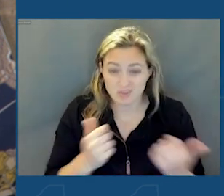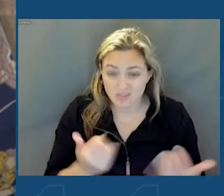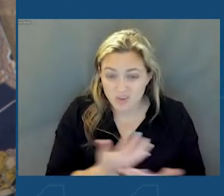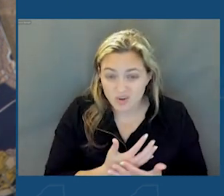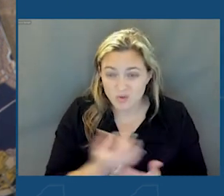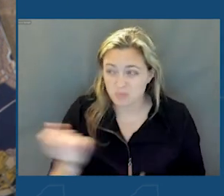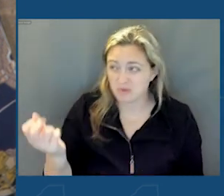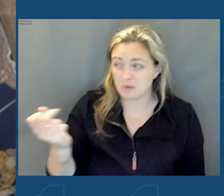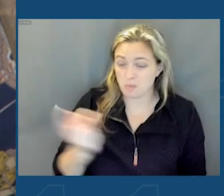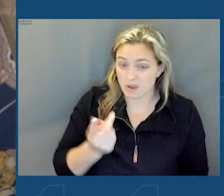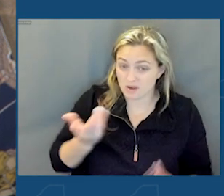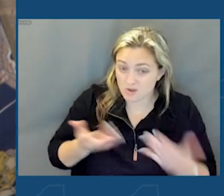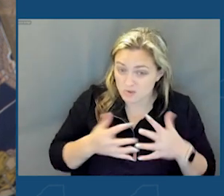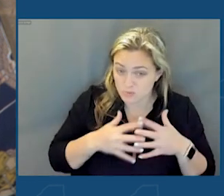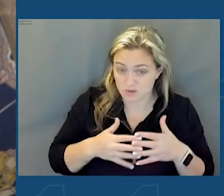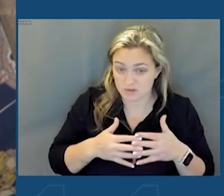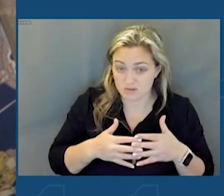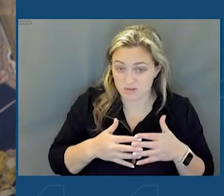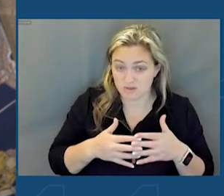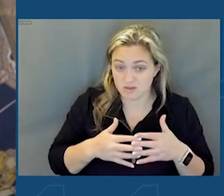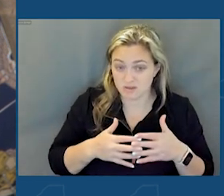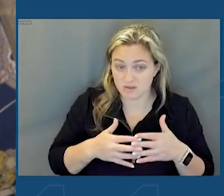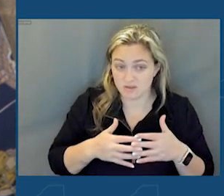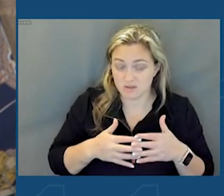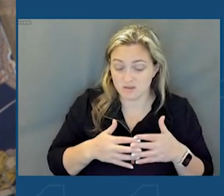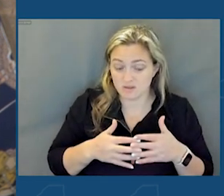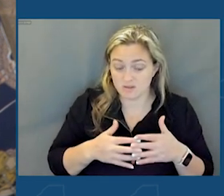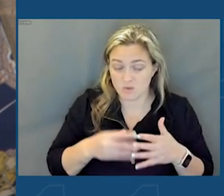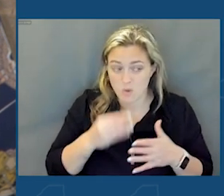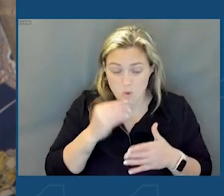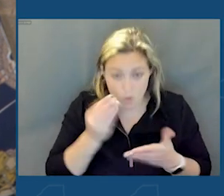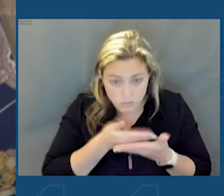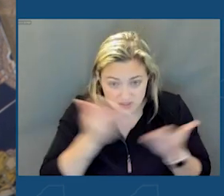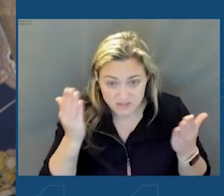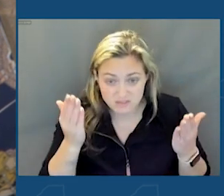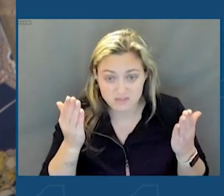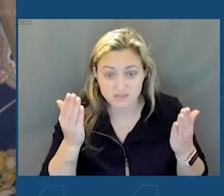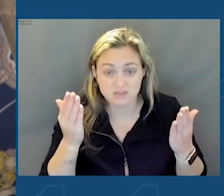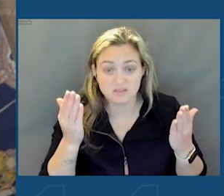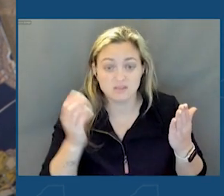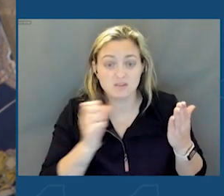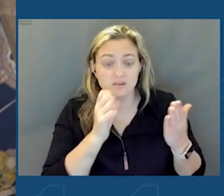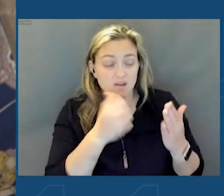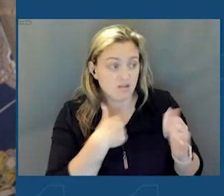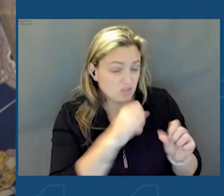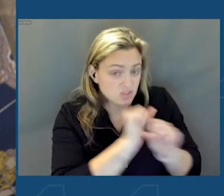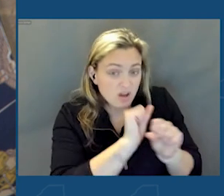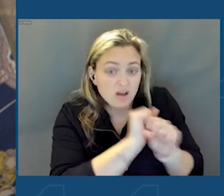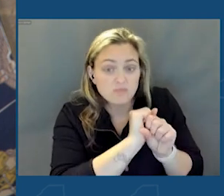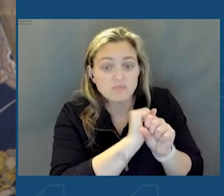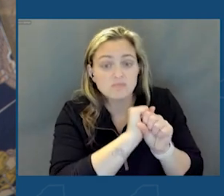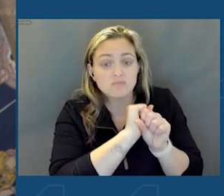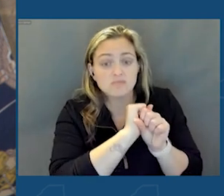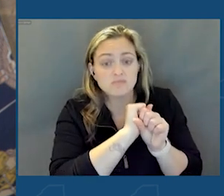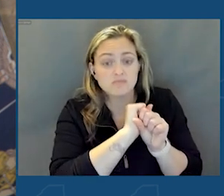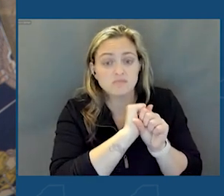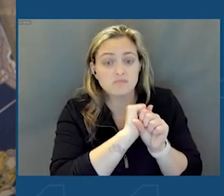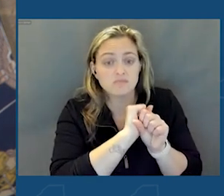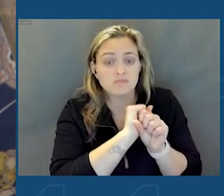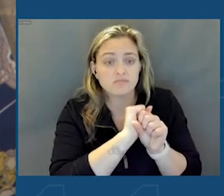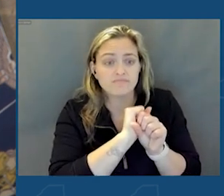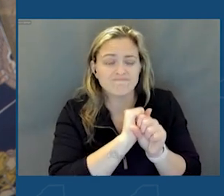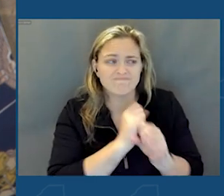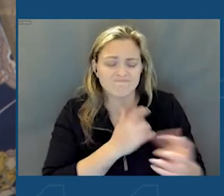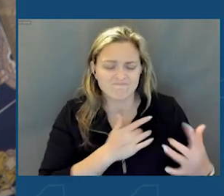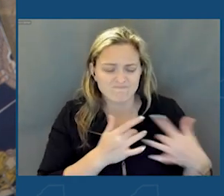to America, being homeless, not getting a job, being concerned they'd have